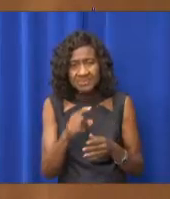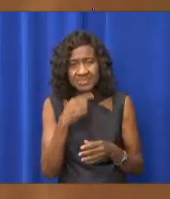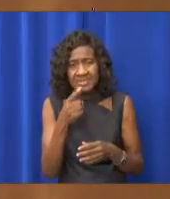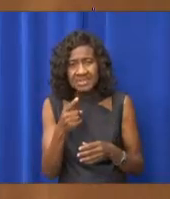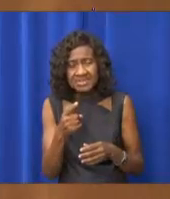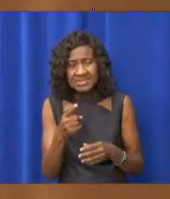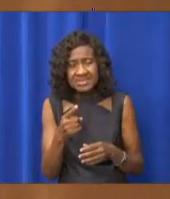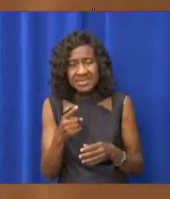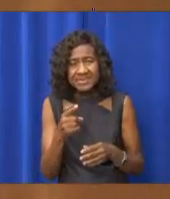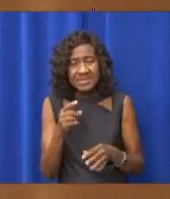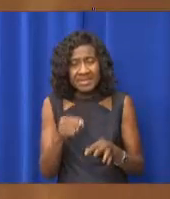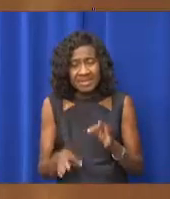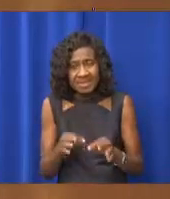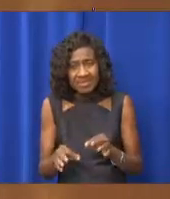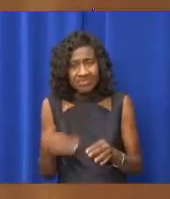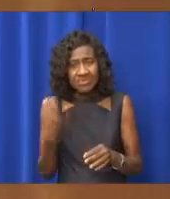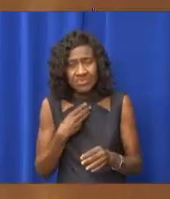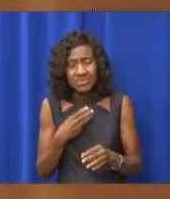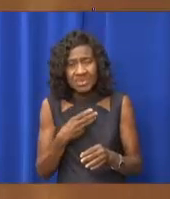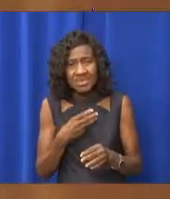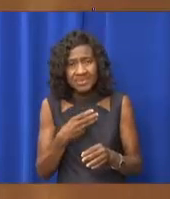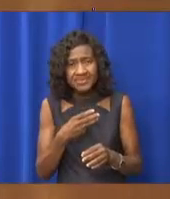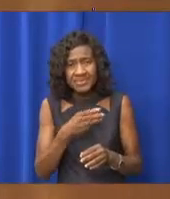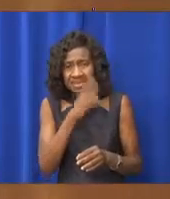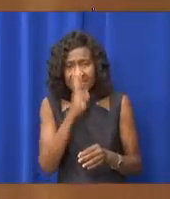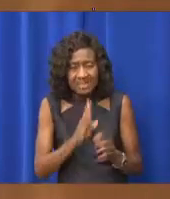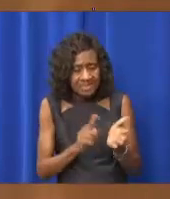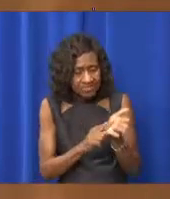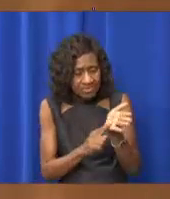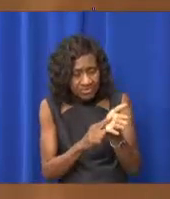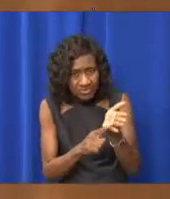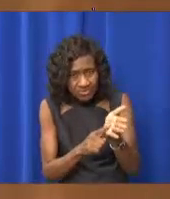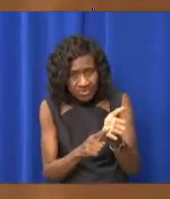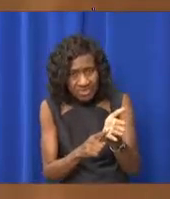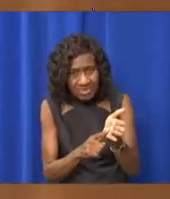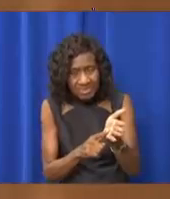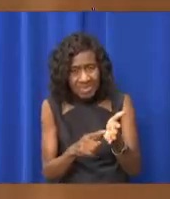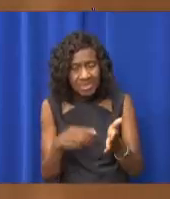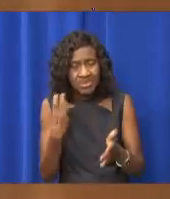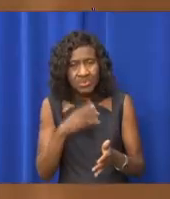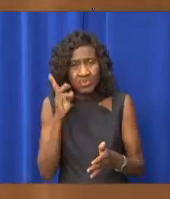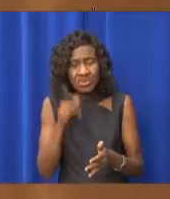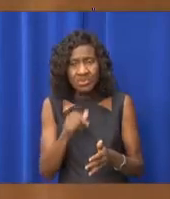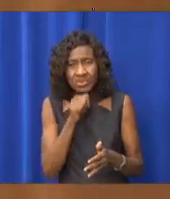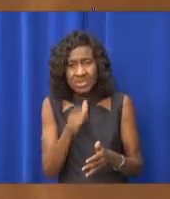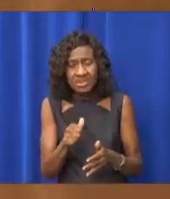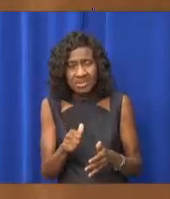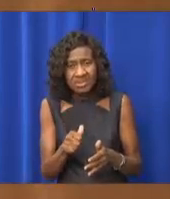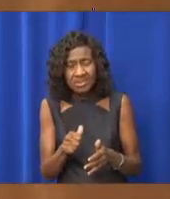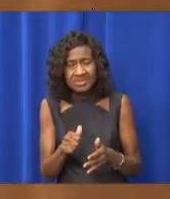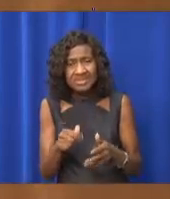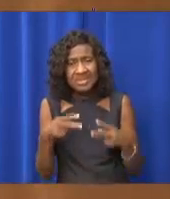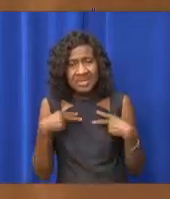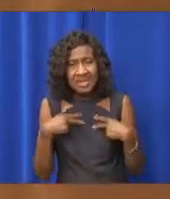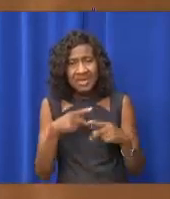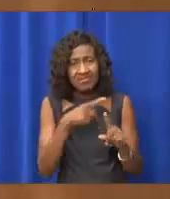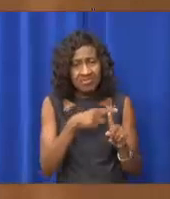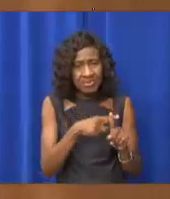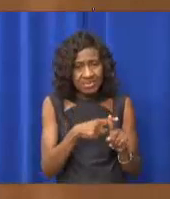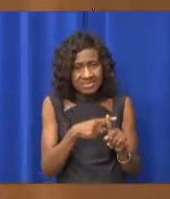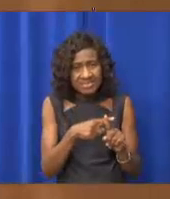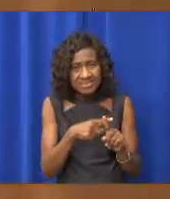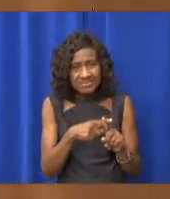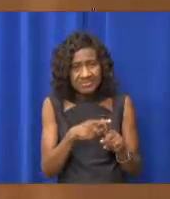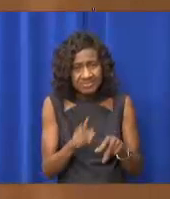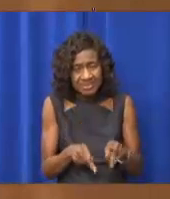been doing our screening, because nobody has come through as a sick person. They've only come through as positive cases. Because we're doing